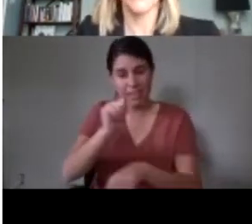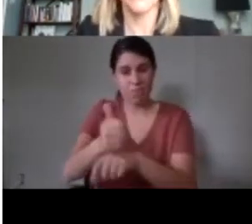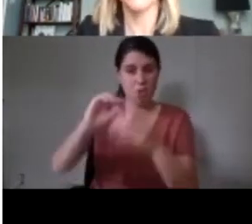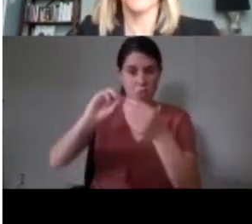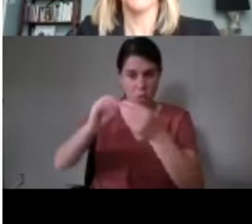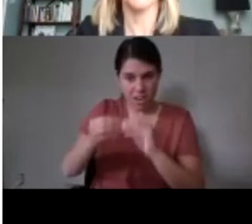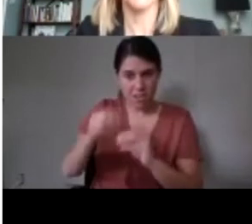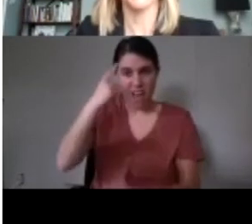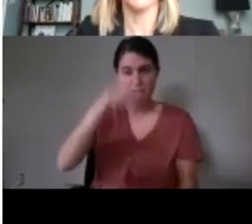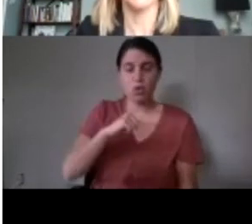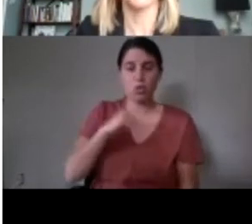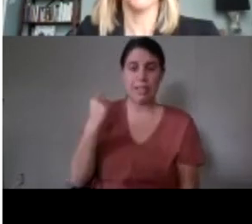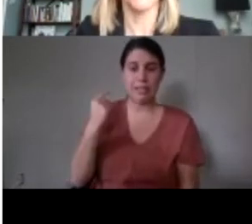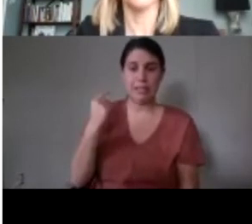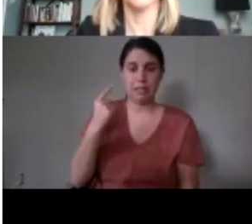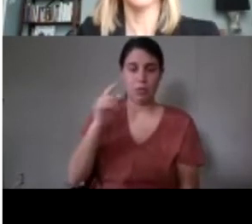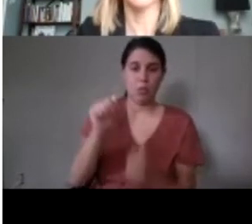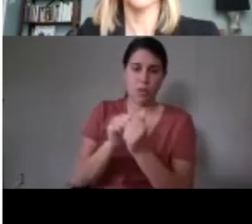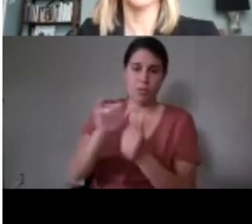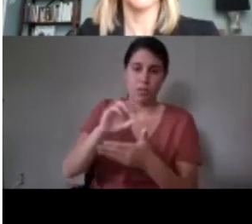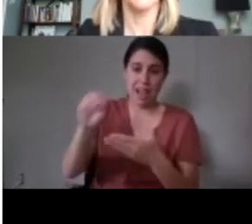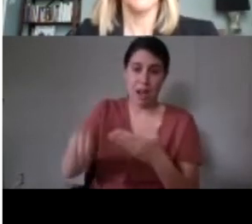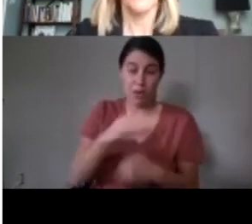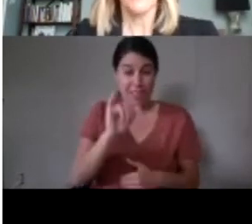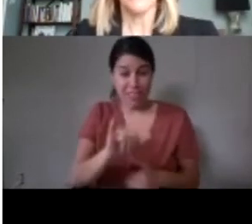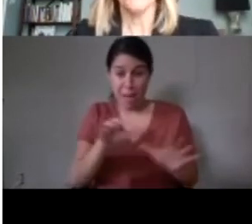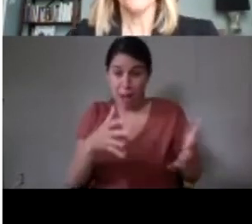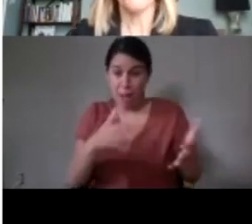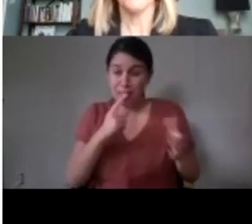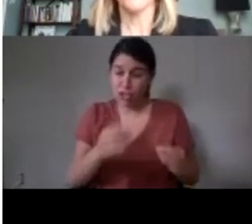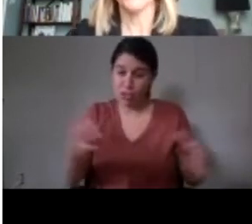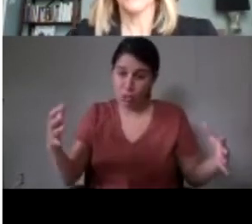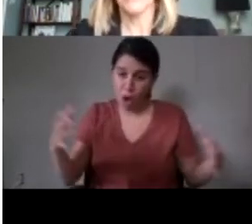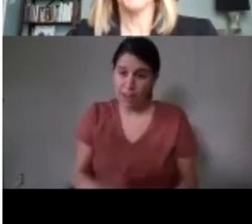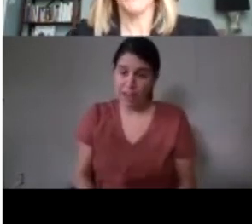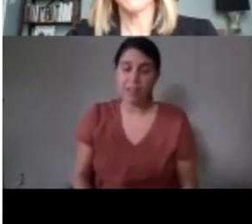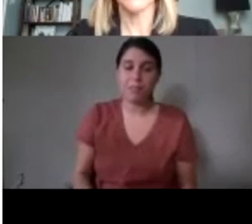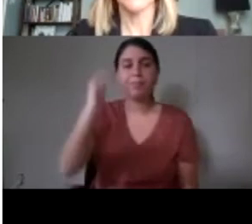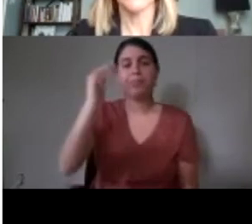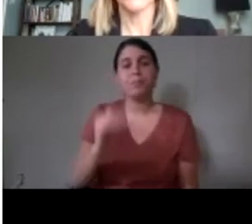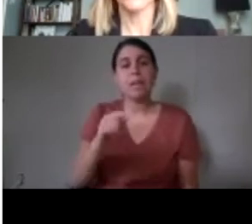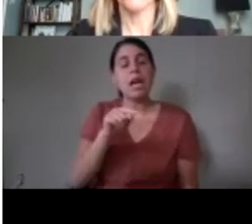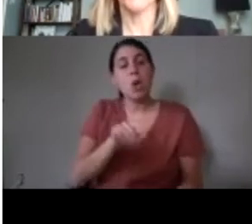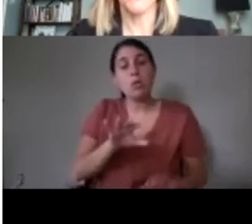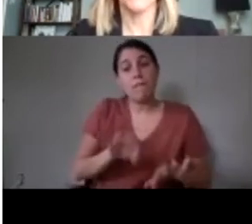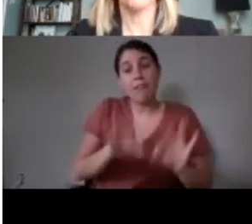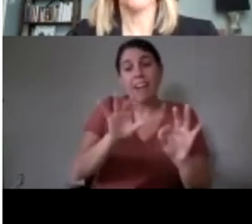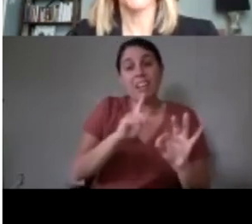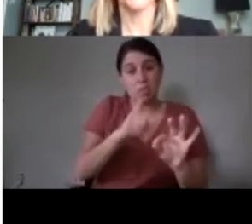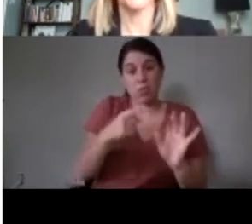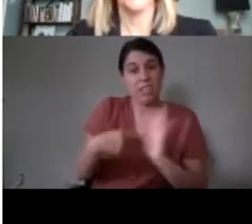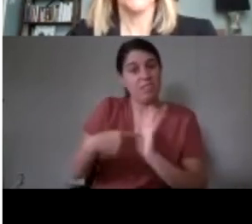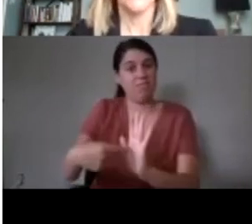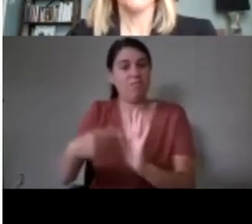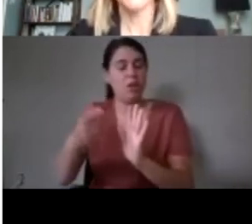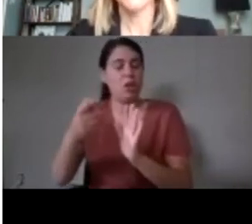And again, in this population that's growing considerably. And our findings are complementing the growing body of